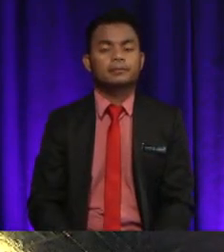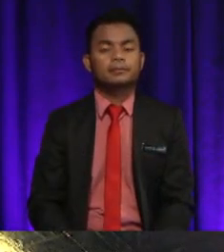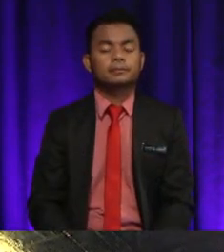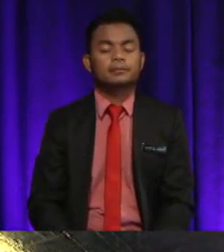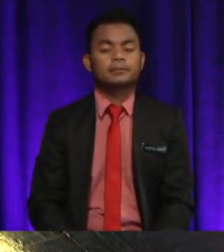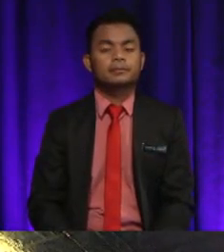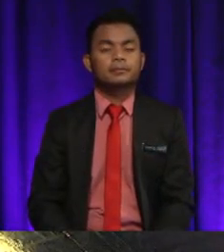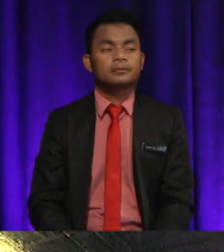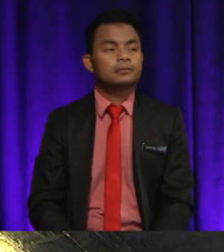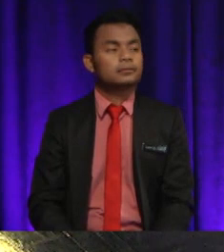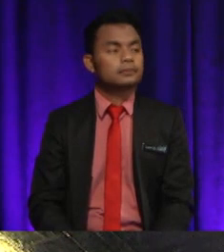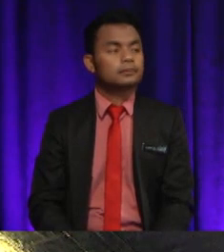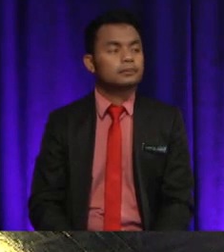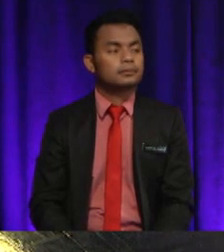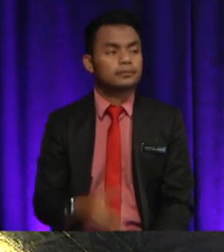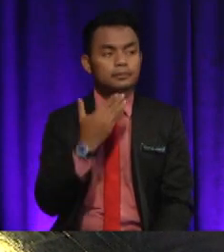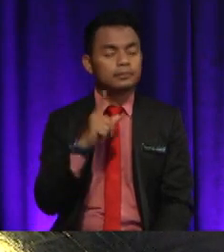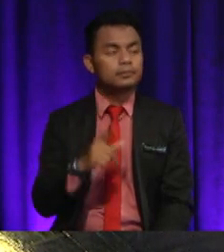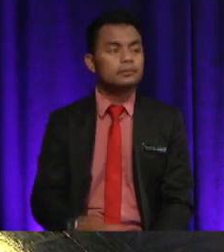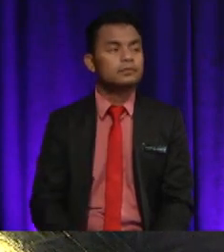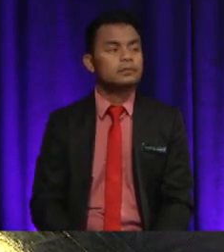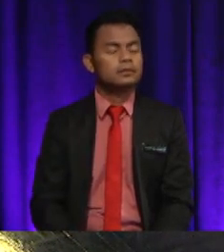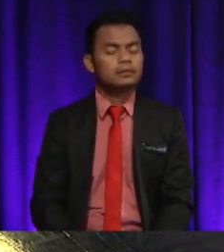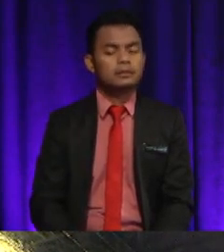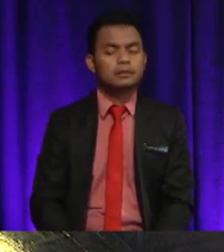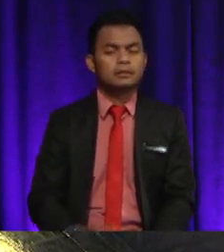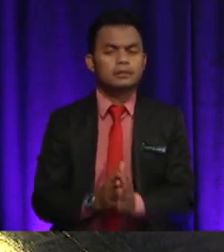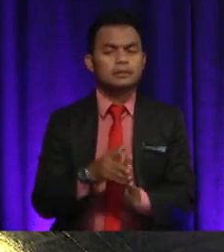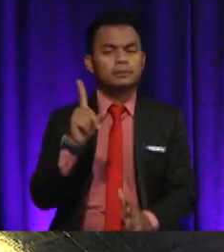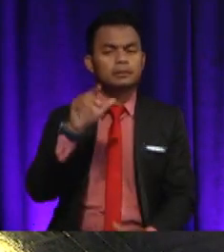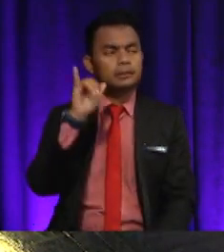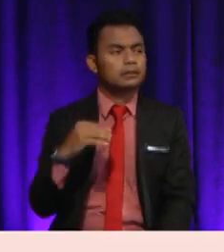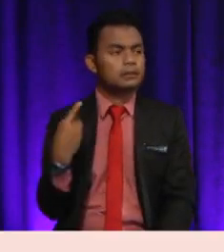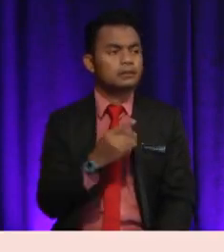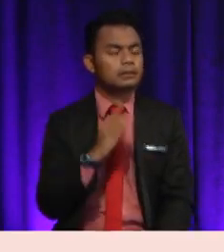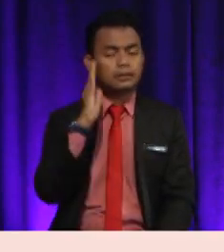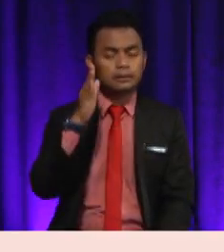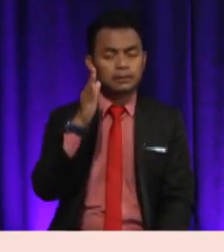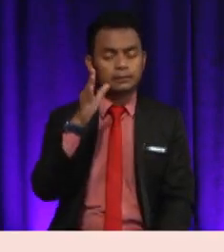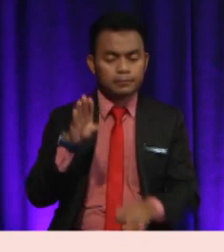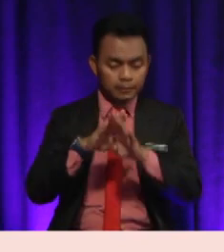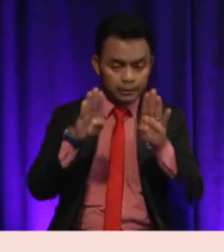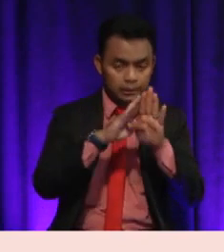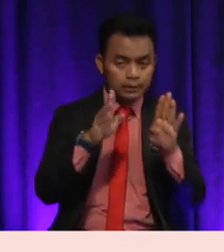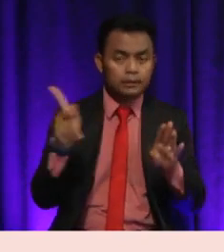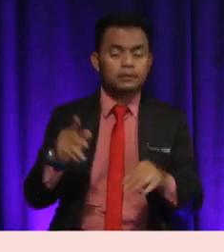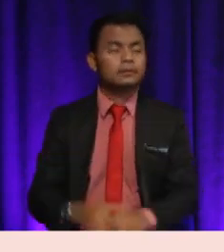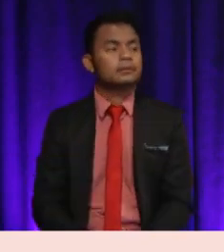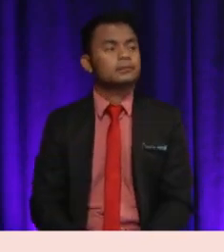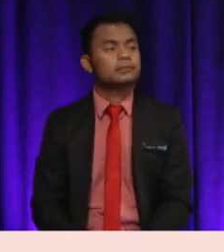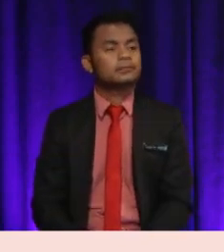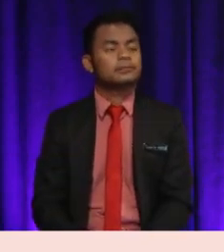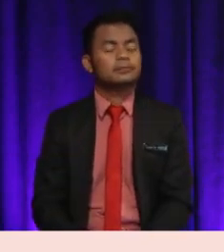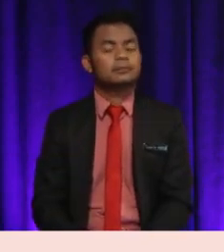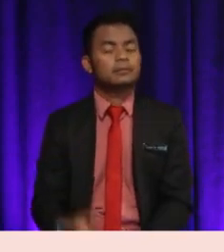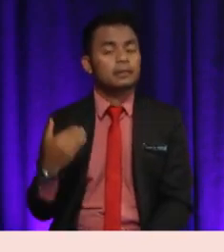Okay, let's see if we can Yes, find it. teacher. So which part can you find the word compare? The word compare is in